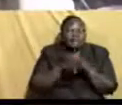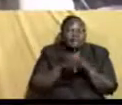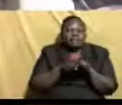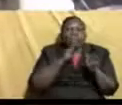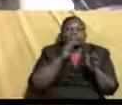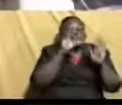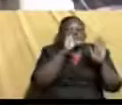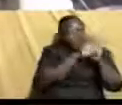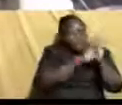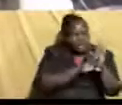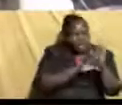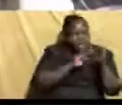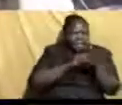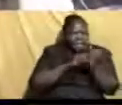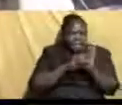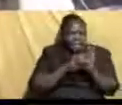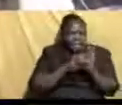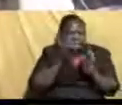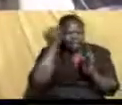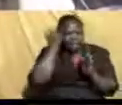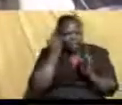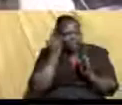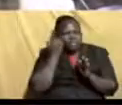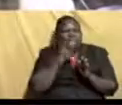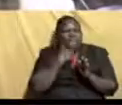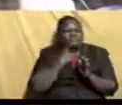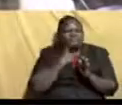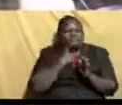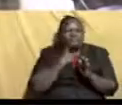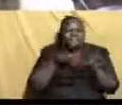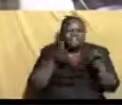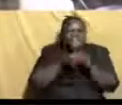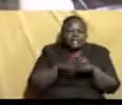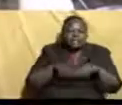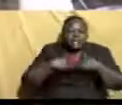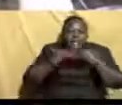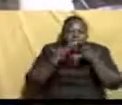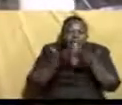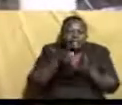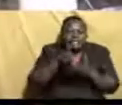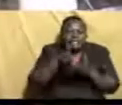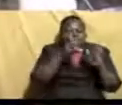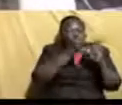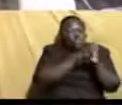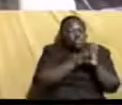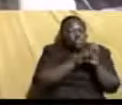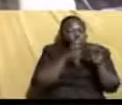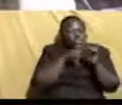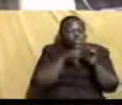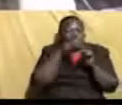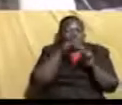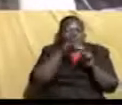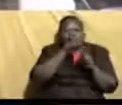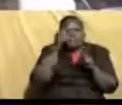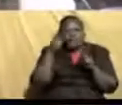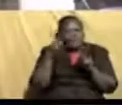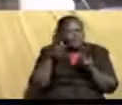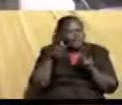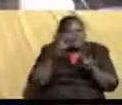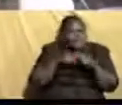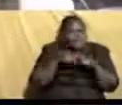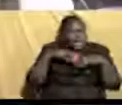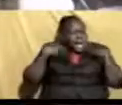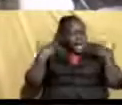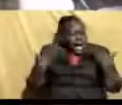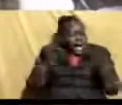unconstitutional. So the court will have the dispute before it, and it will disapply that law to the extent that it is unconstitutional. But where